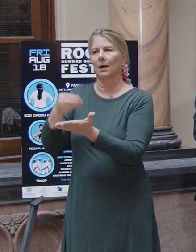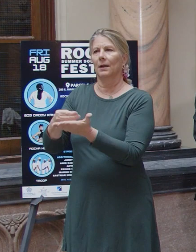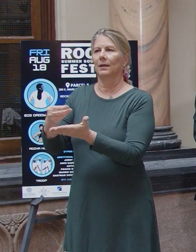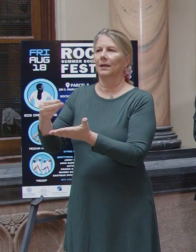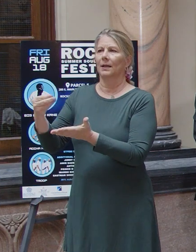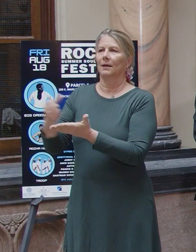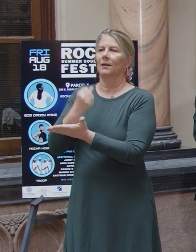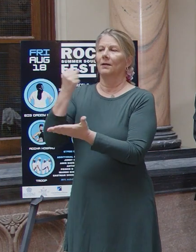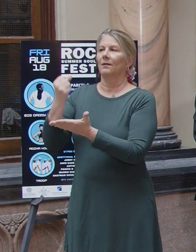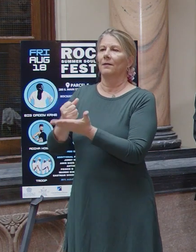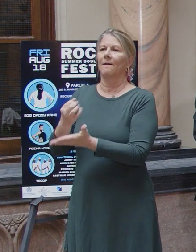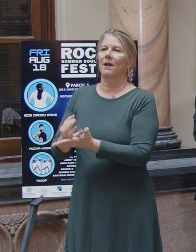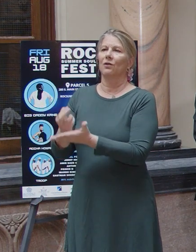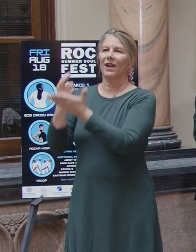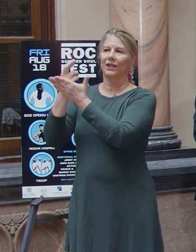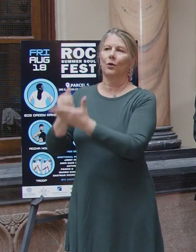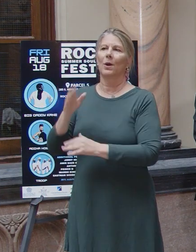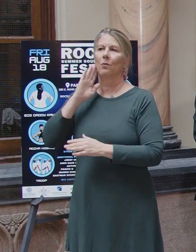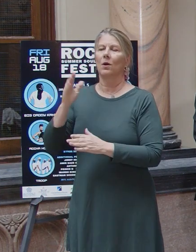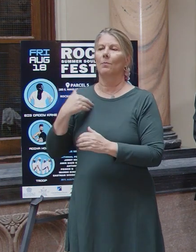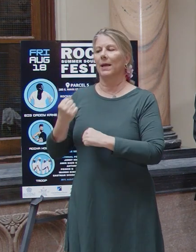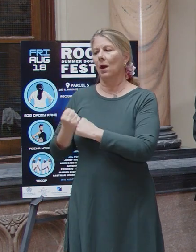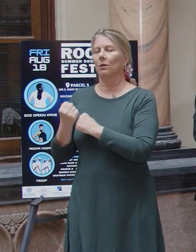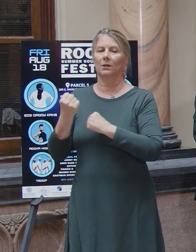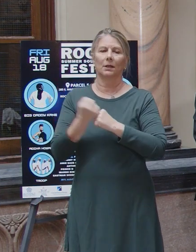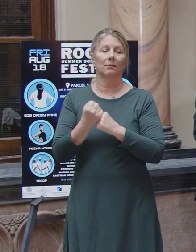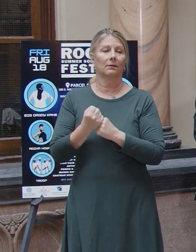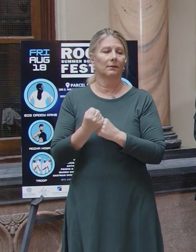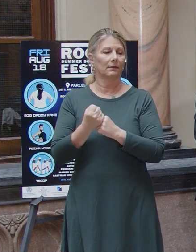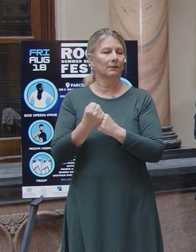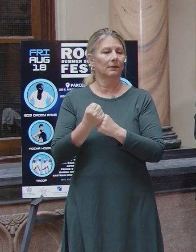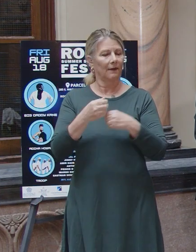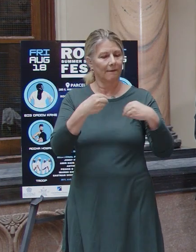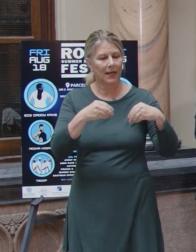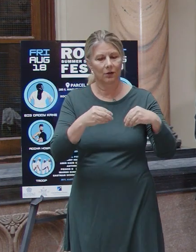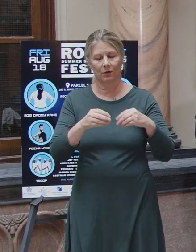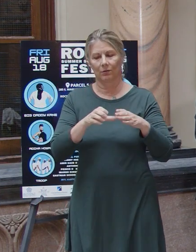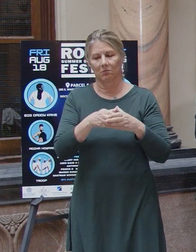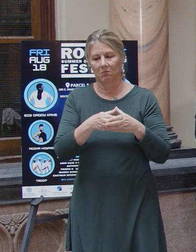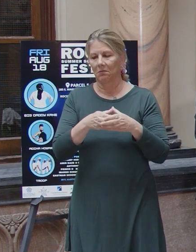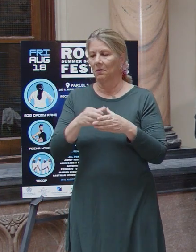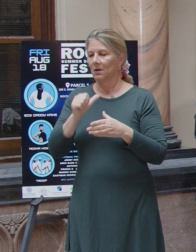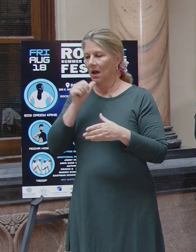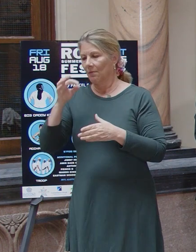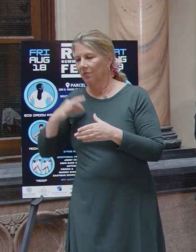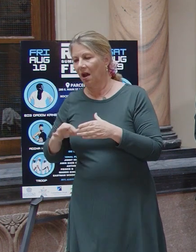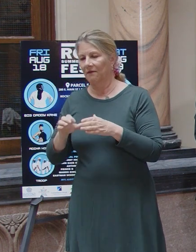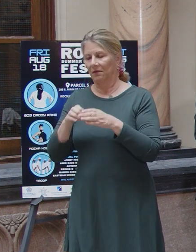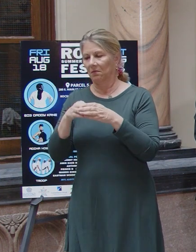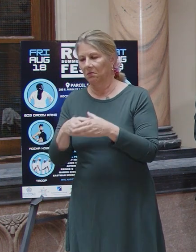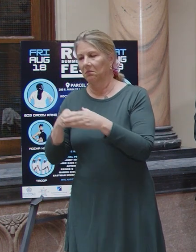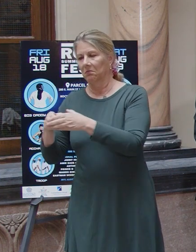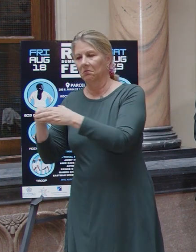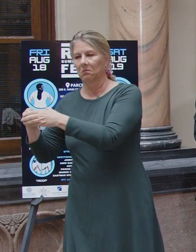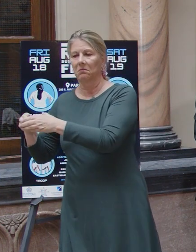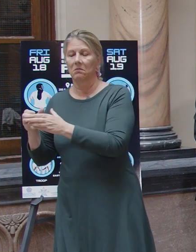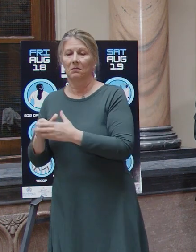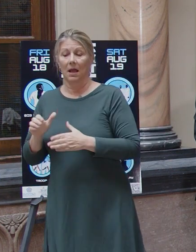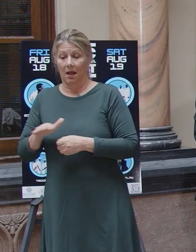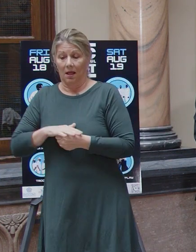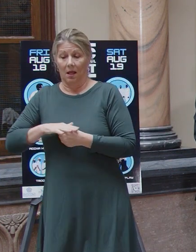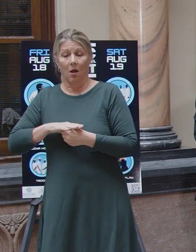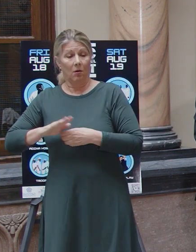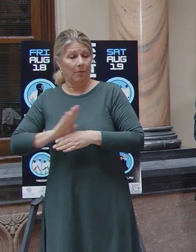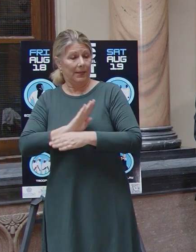Community Association will be hosting local vendors, crafters, nonprofit agencies, and it provides the opportunity for local business to sell